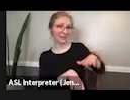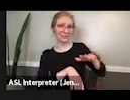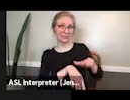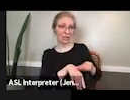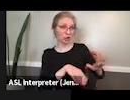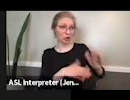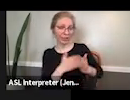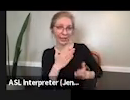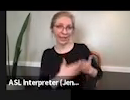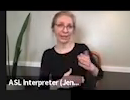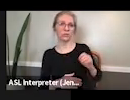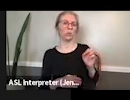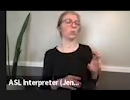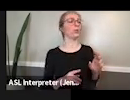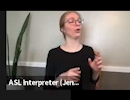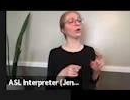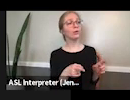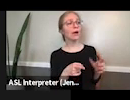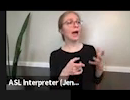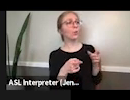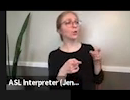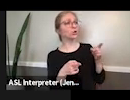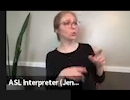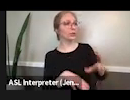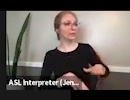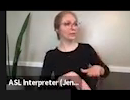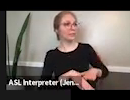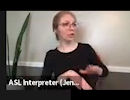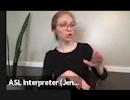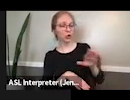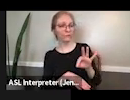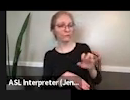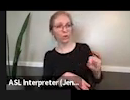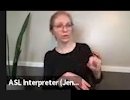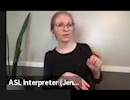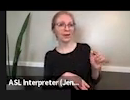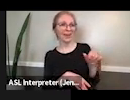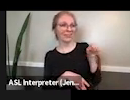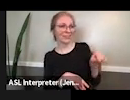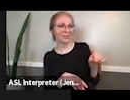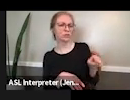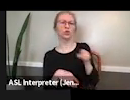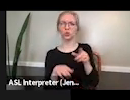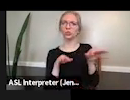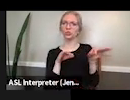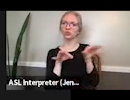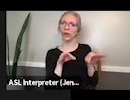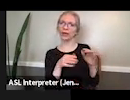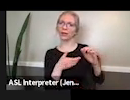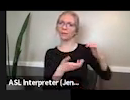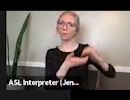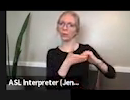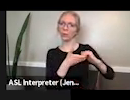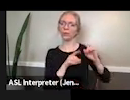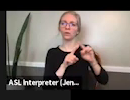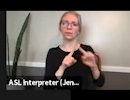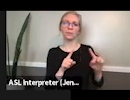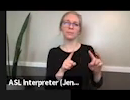you to touch her foot in this way. So you can direct the partner, but have somebody that is